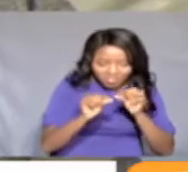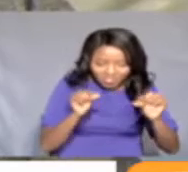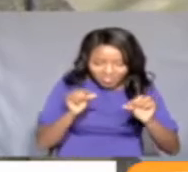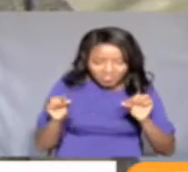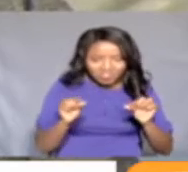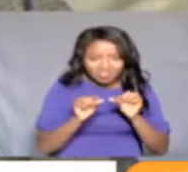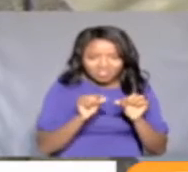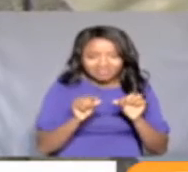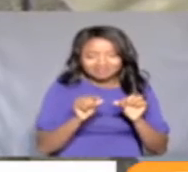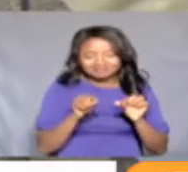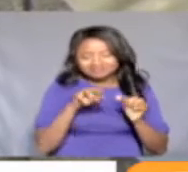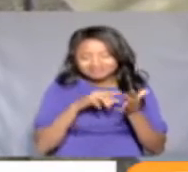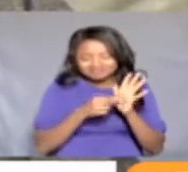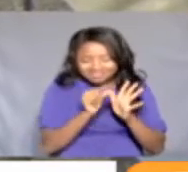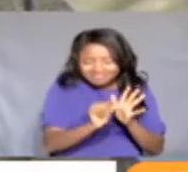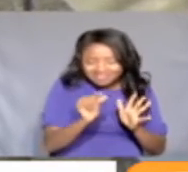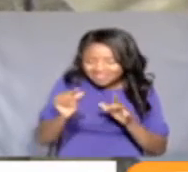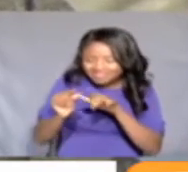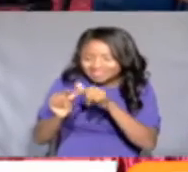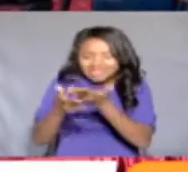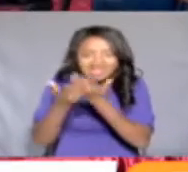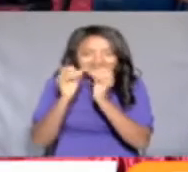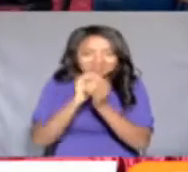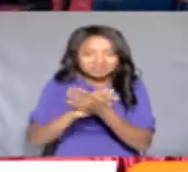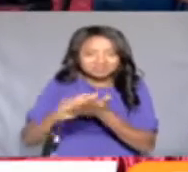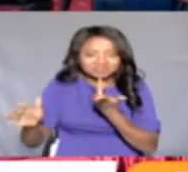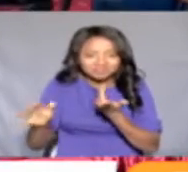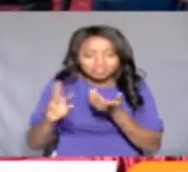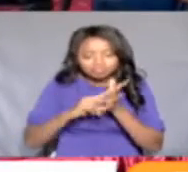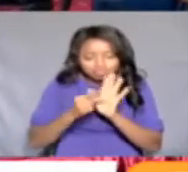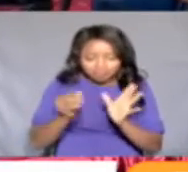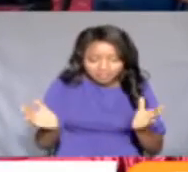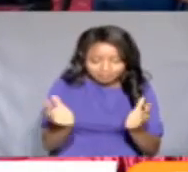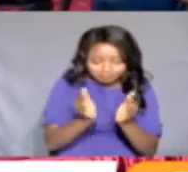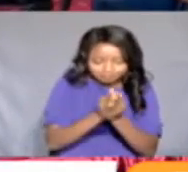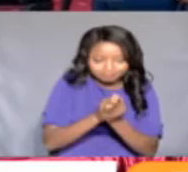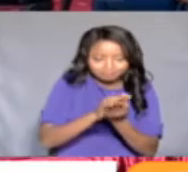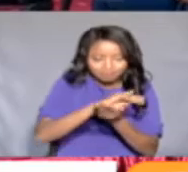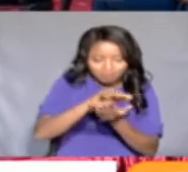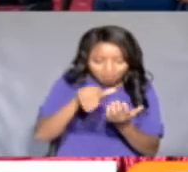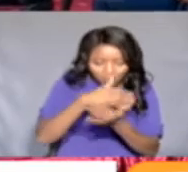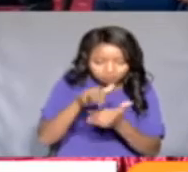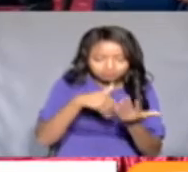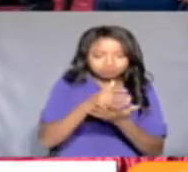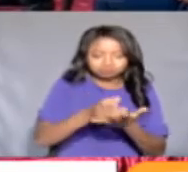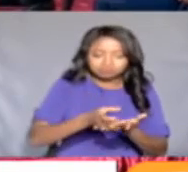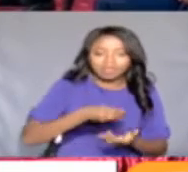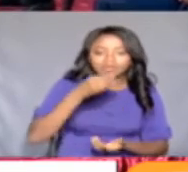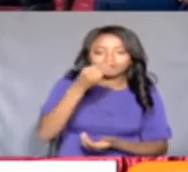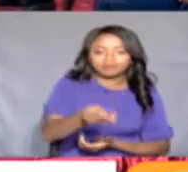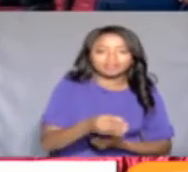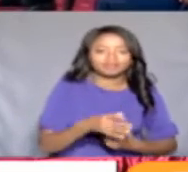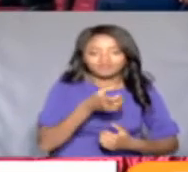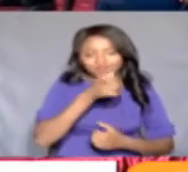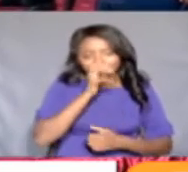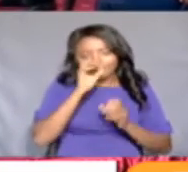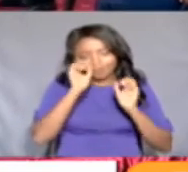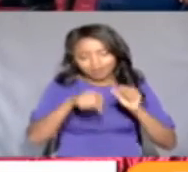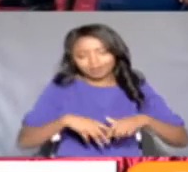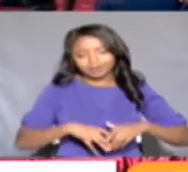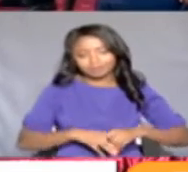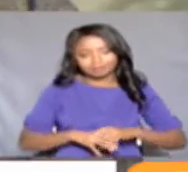in combination and synergy. So that is something we need to note. Okay.